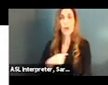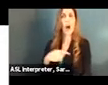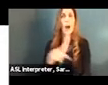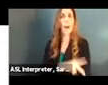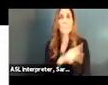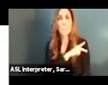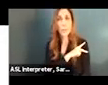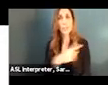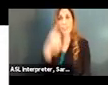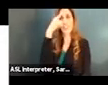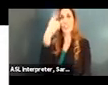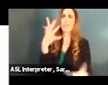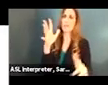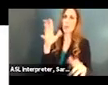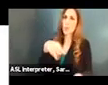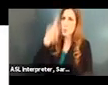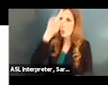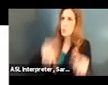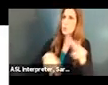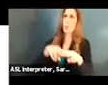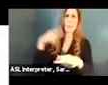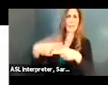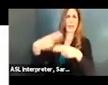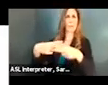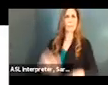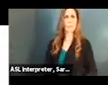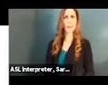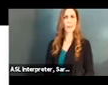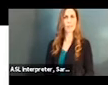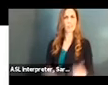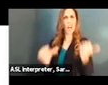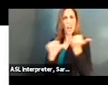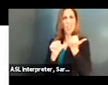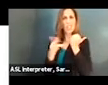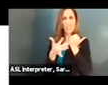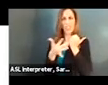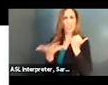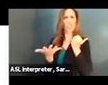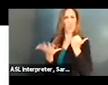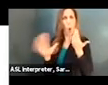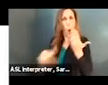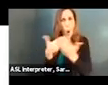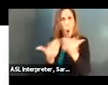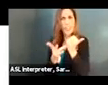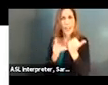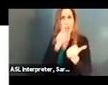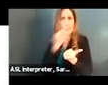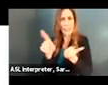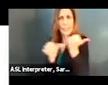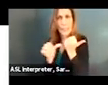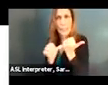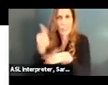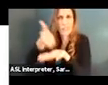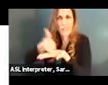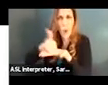think it's a really, really stupid name because all technology is assistive.